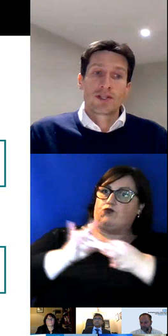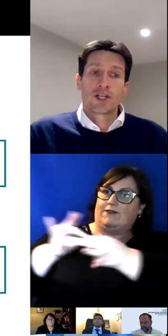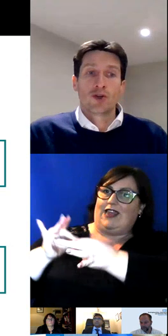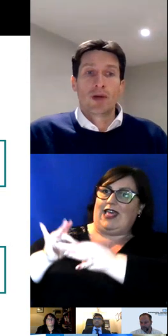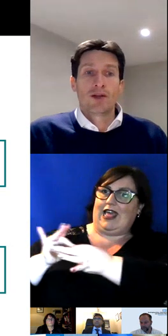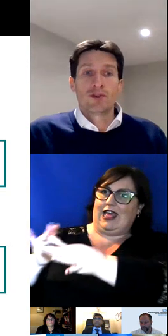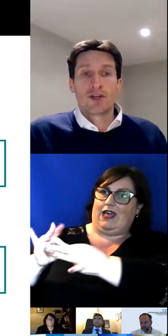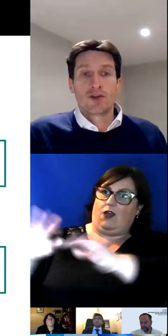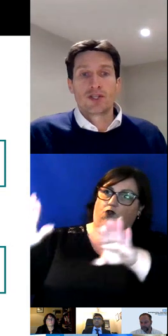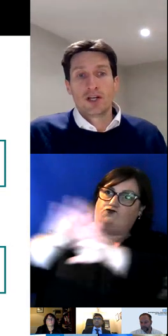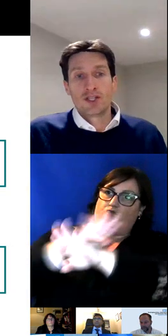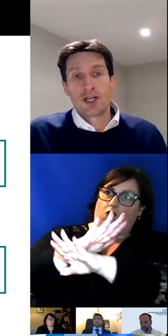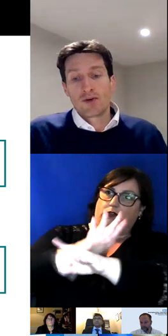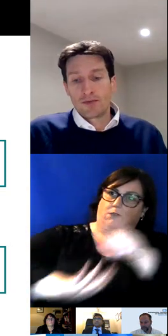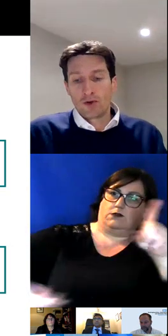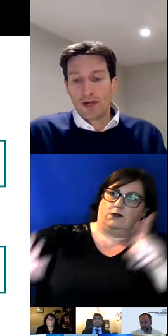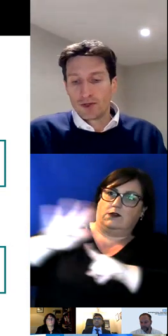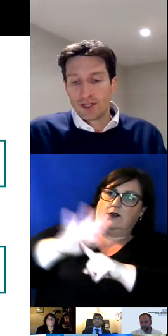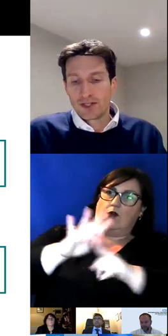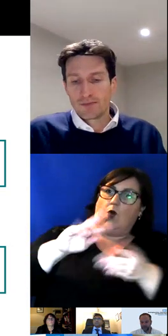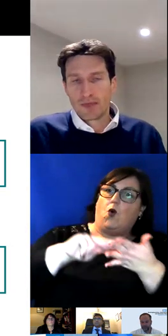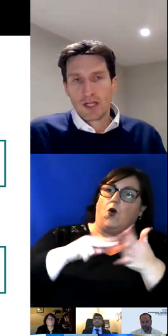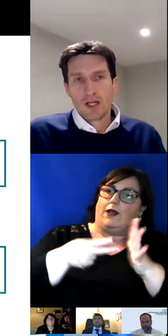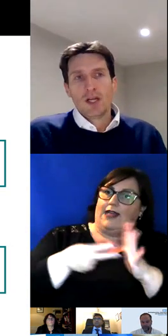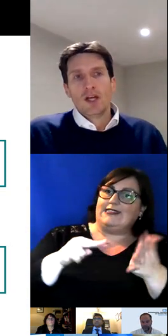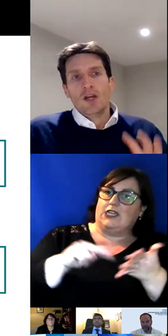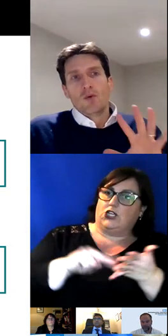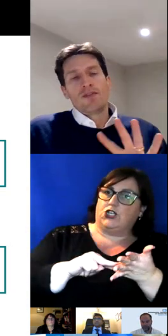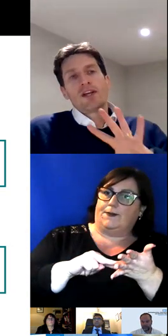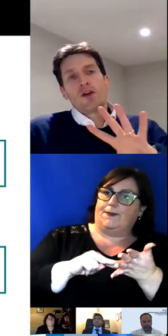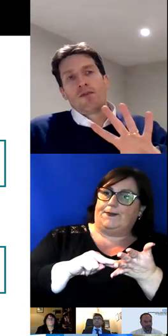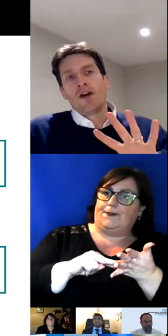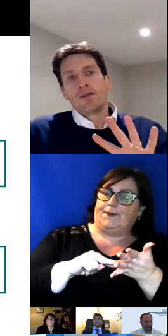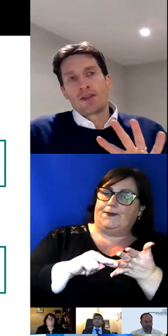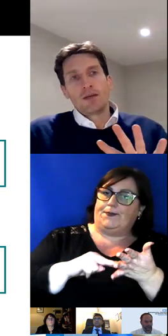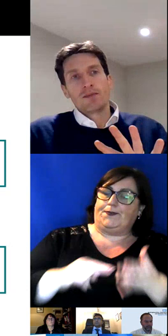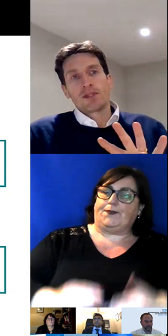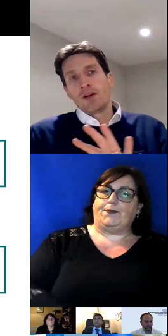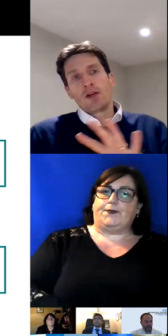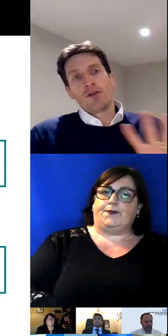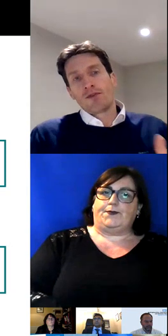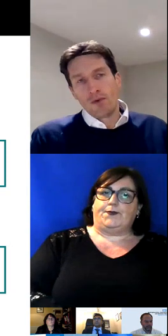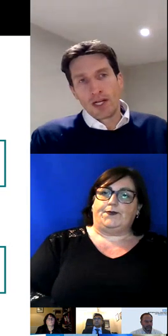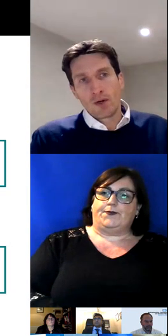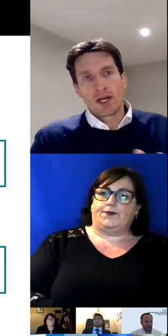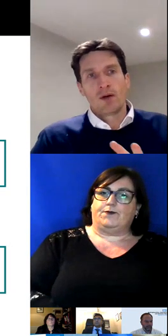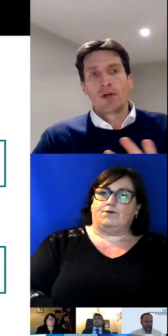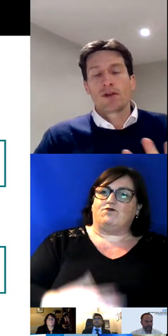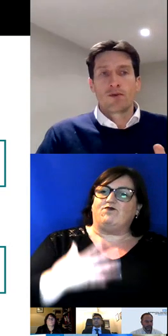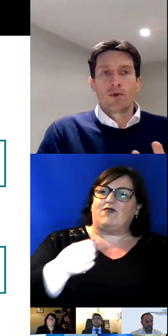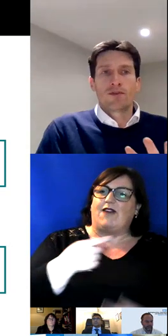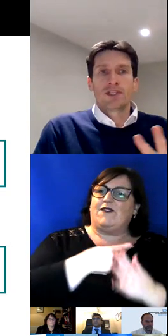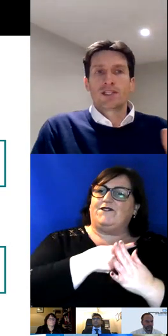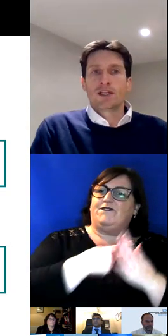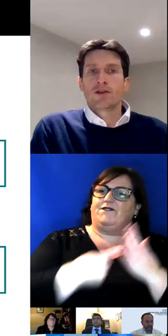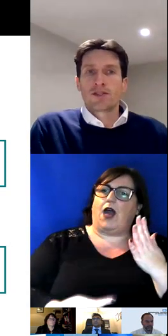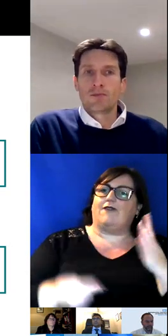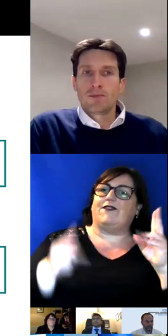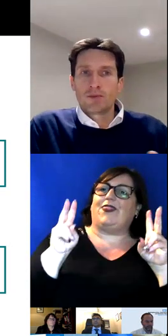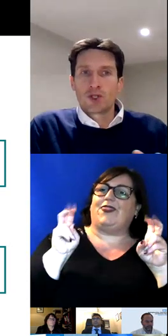different organizational boundaries and our geographical boundaries. We've then got five themes that I'll go through really quickly. I won't go through